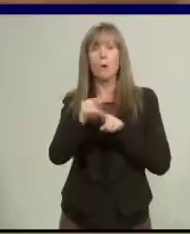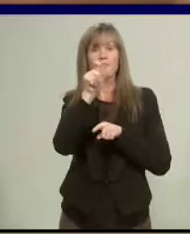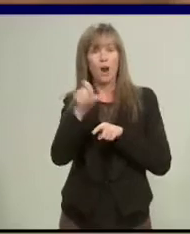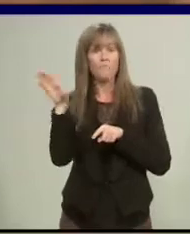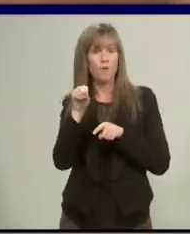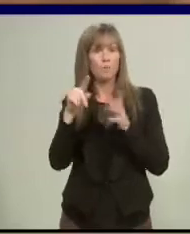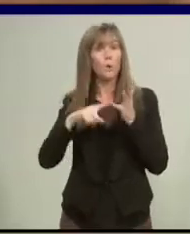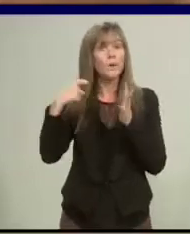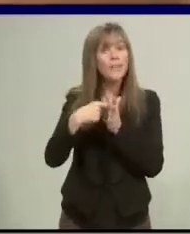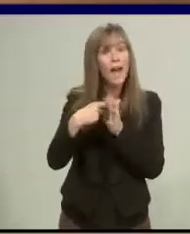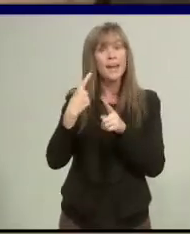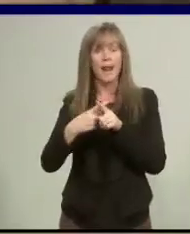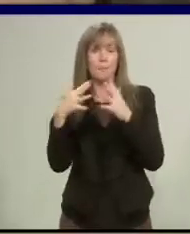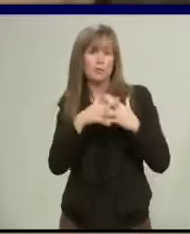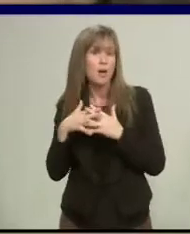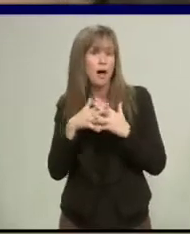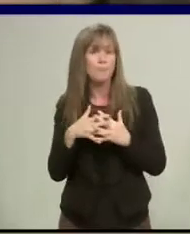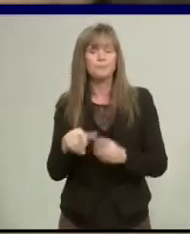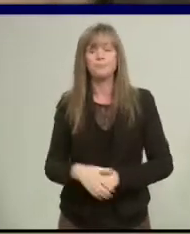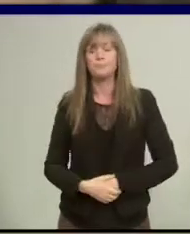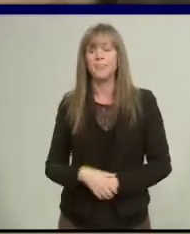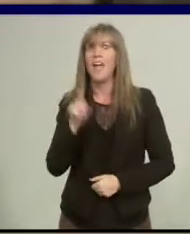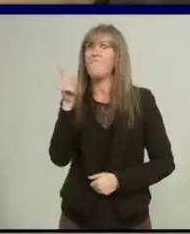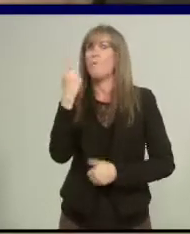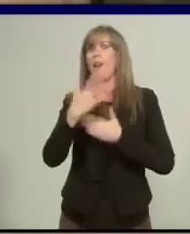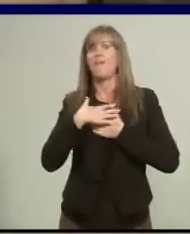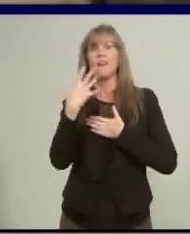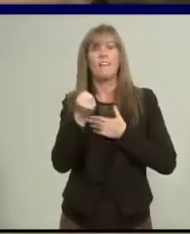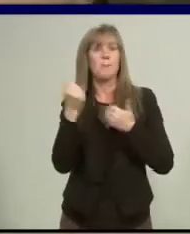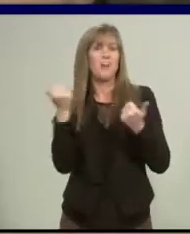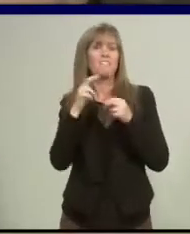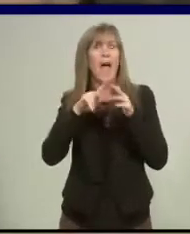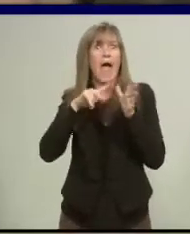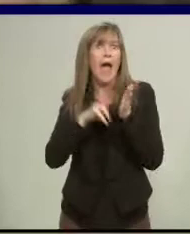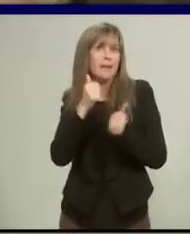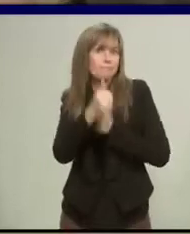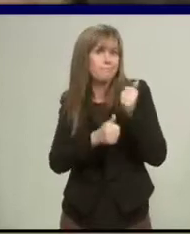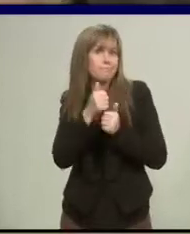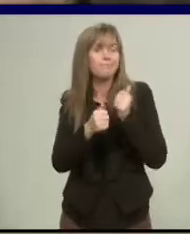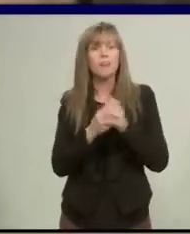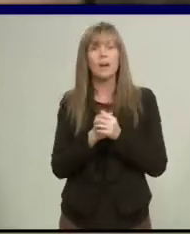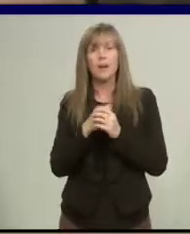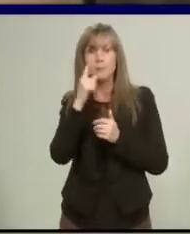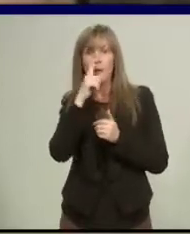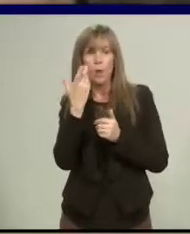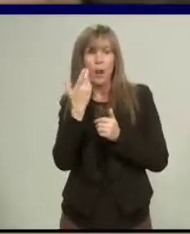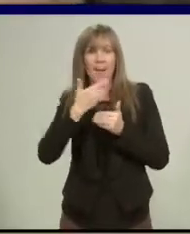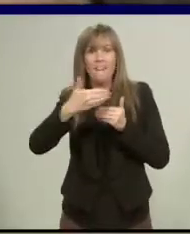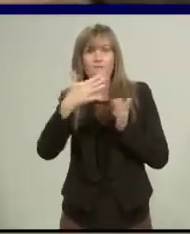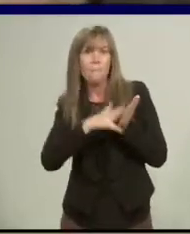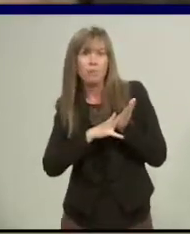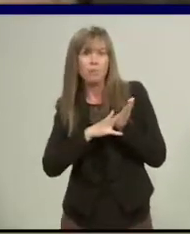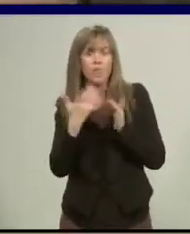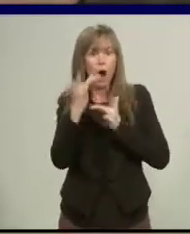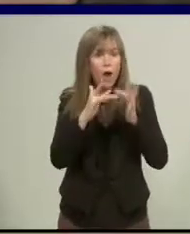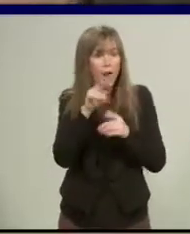Kingdom and the United States. Everybody loves it. We've got a big fan base. Every month they're all online saying when's the next